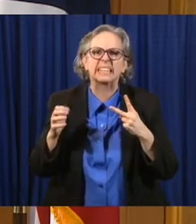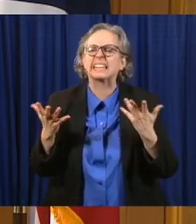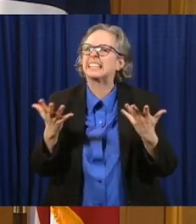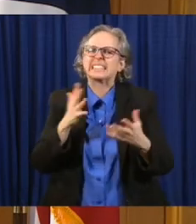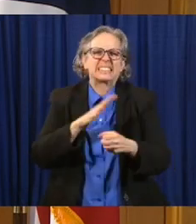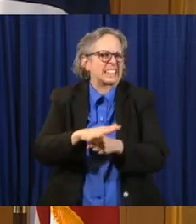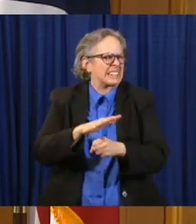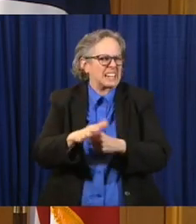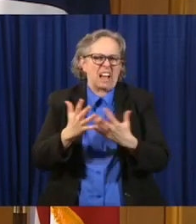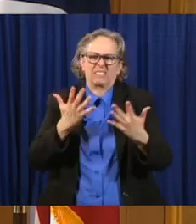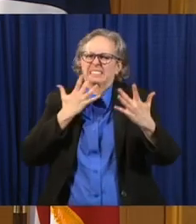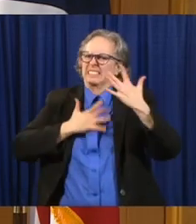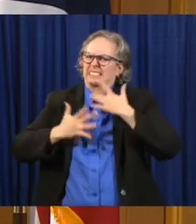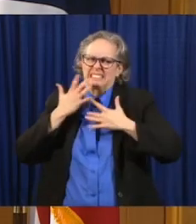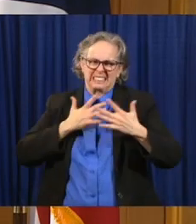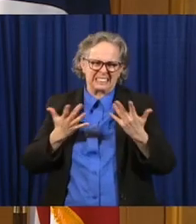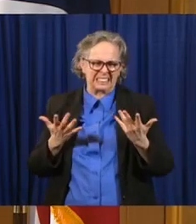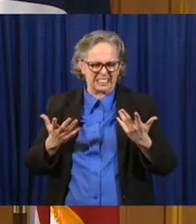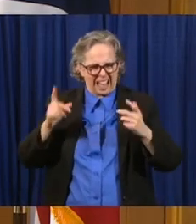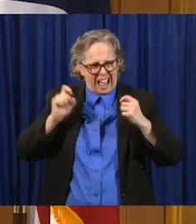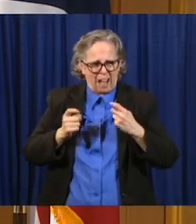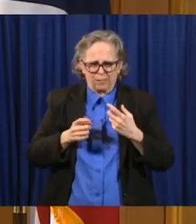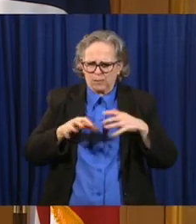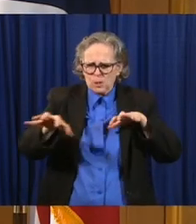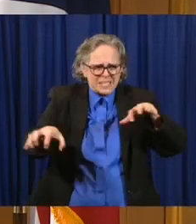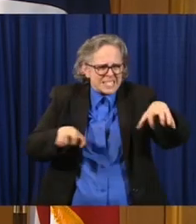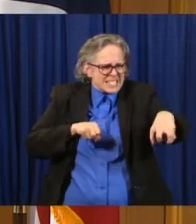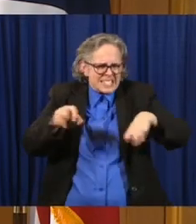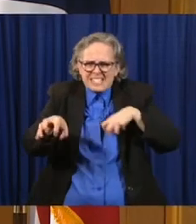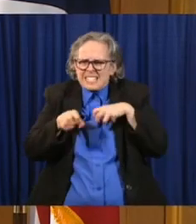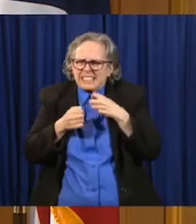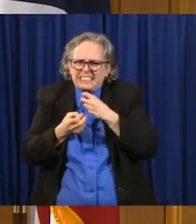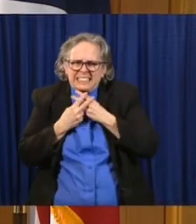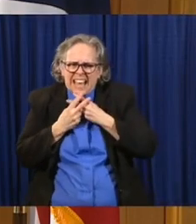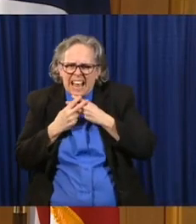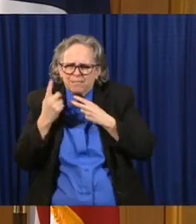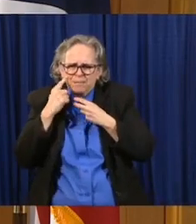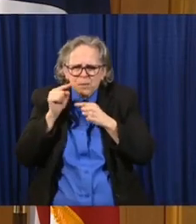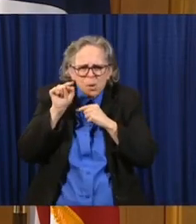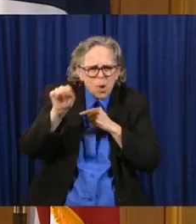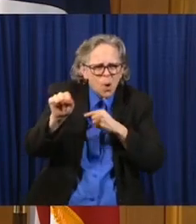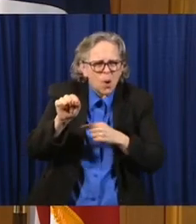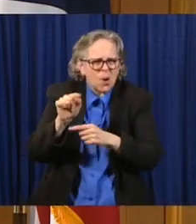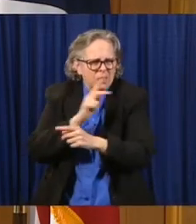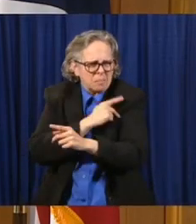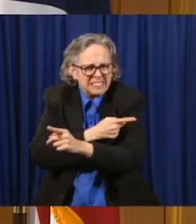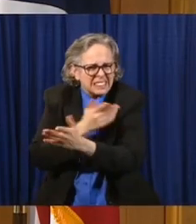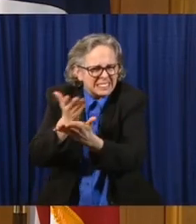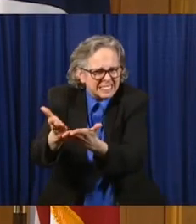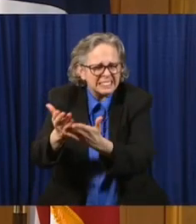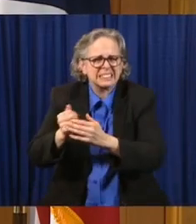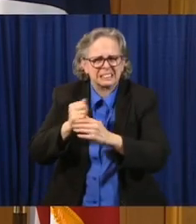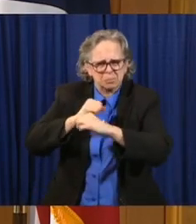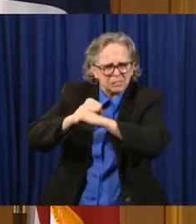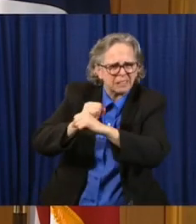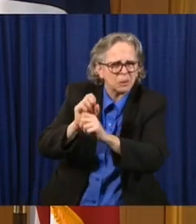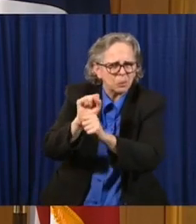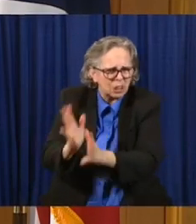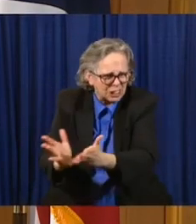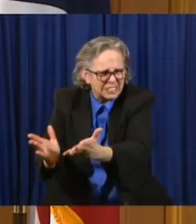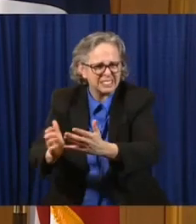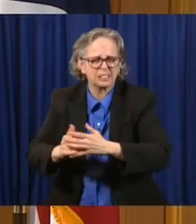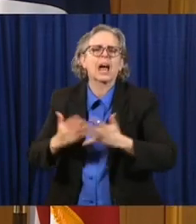equipment. And let me just state what our concern was then and what our